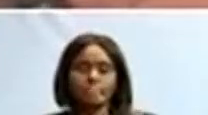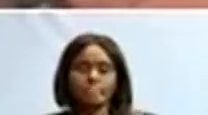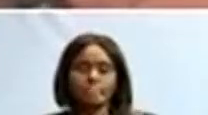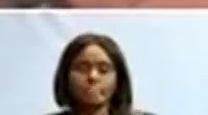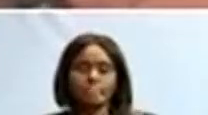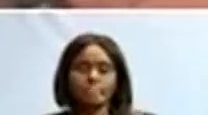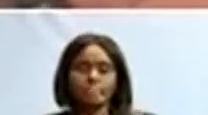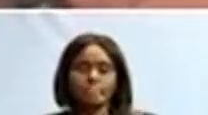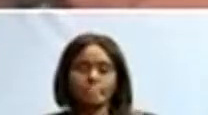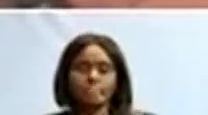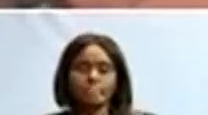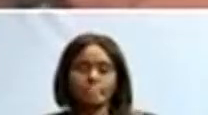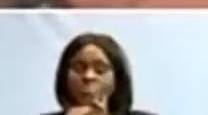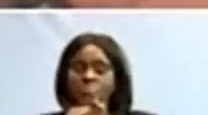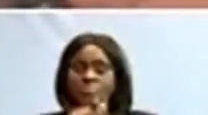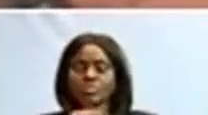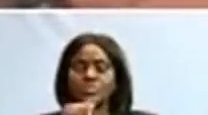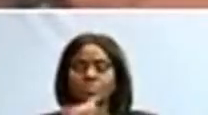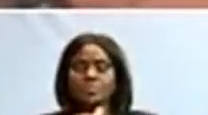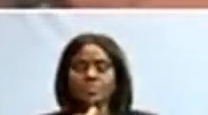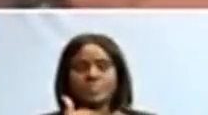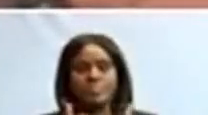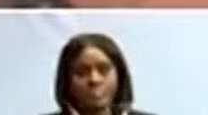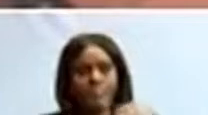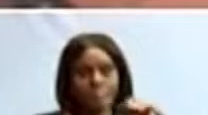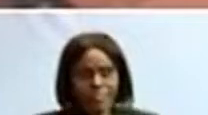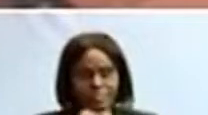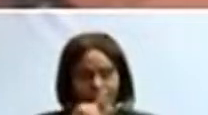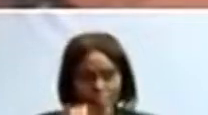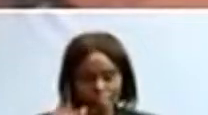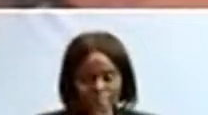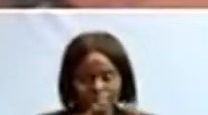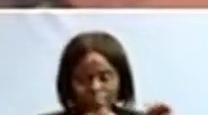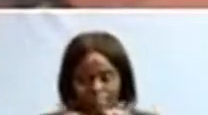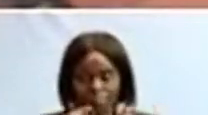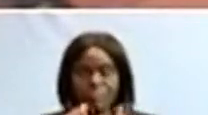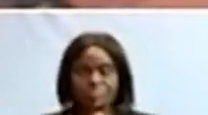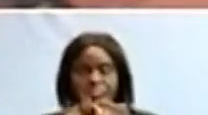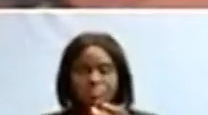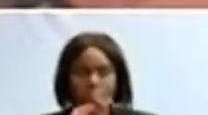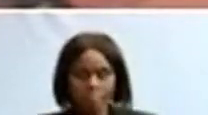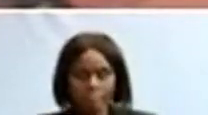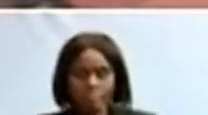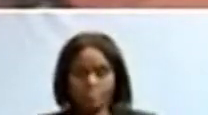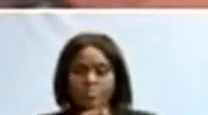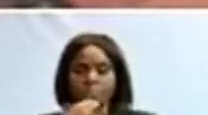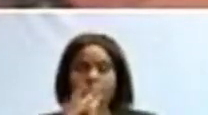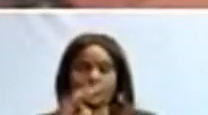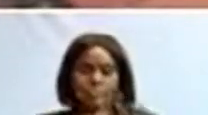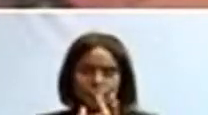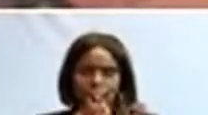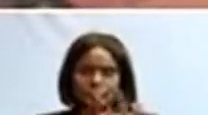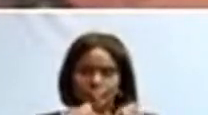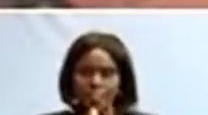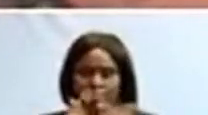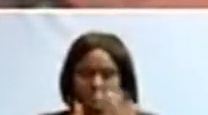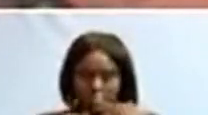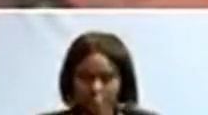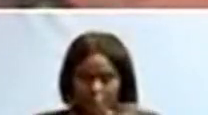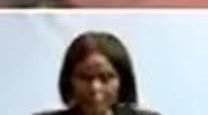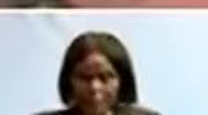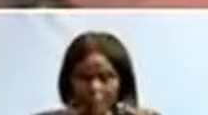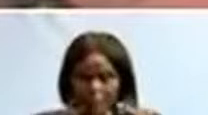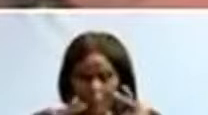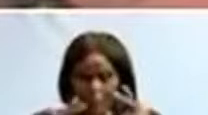contracts did not encompass issues to do with the NAPSA, coupled with the having no